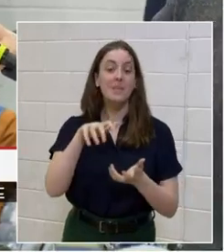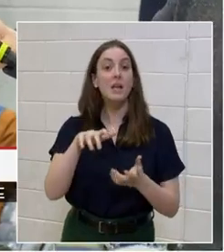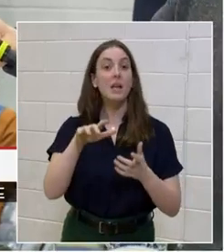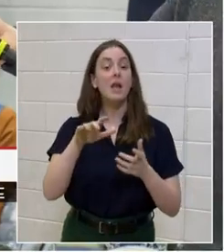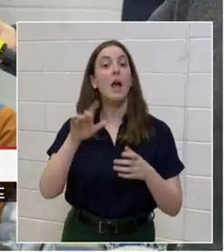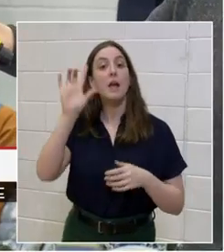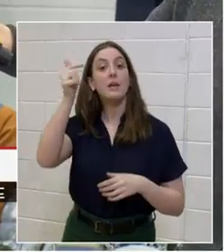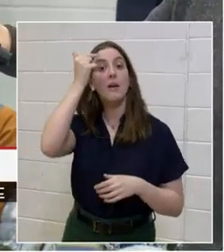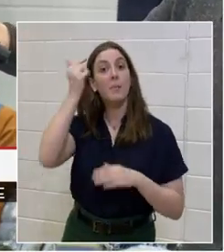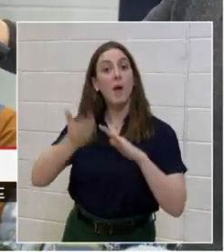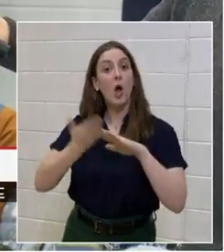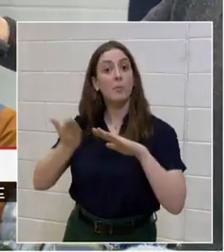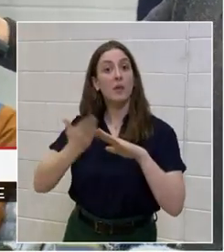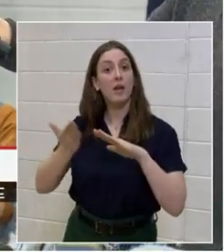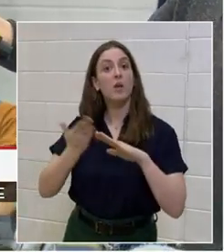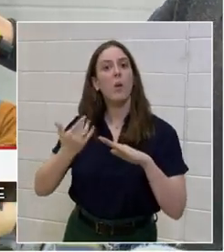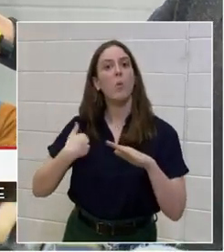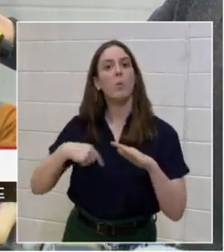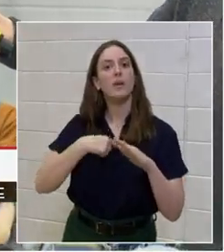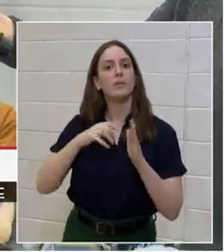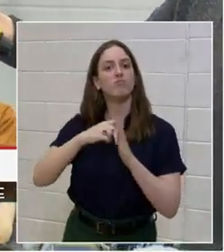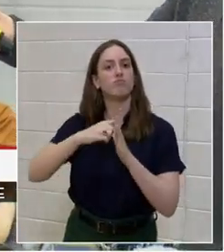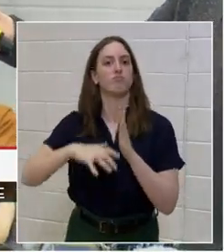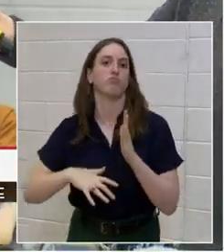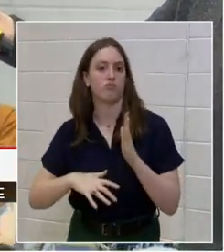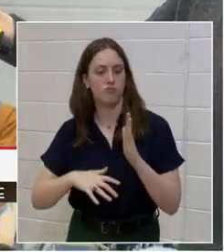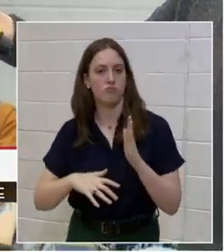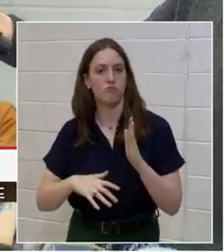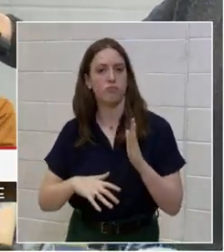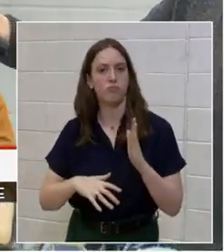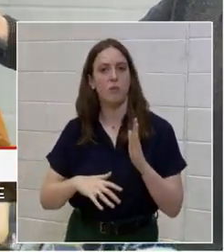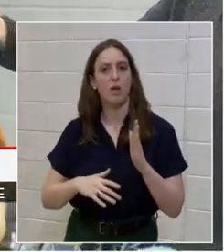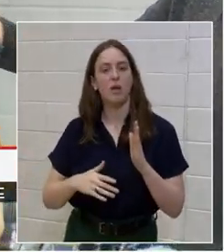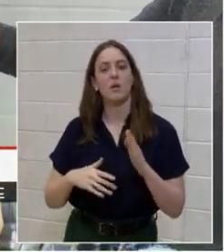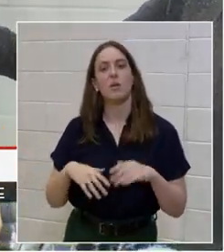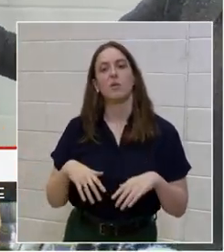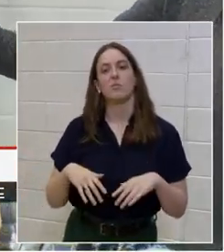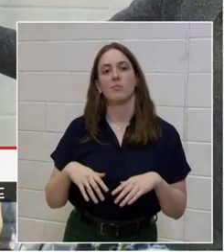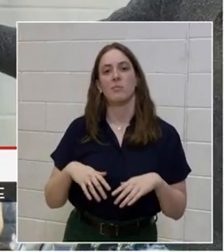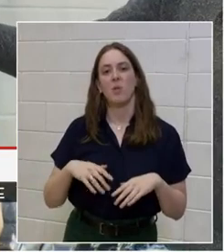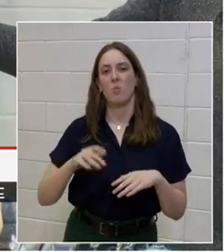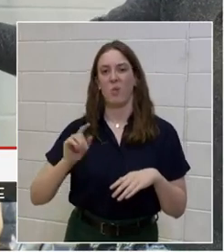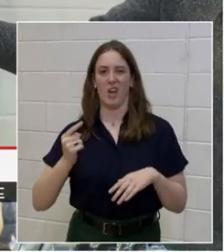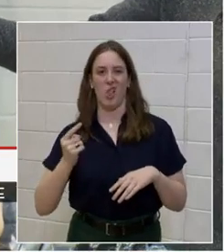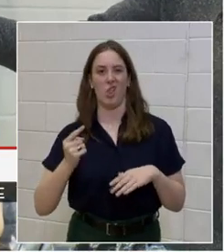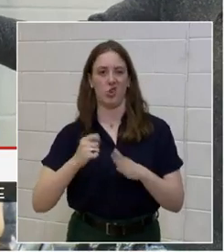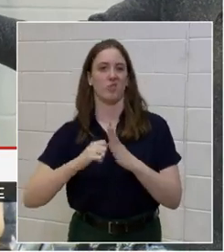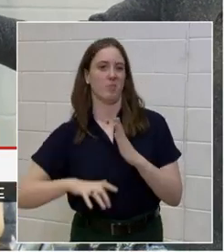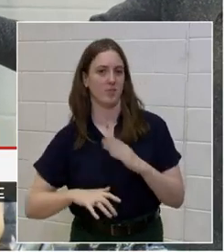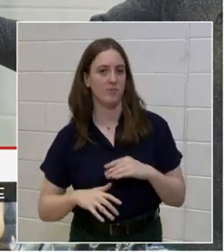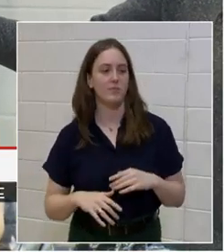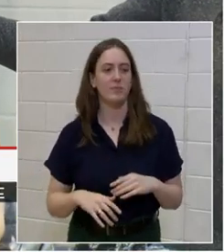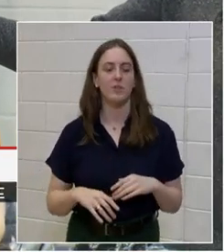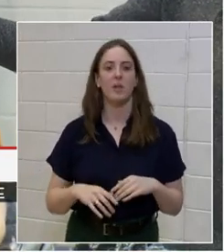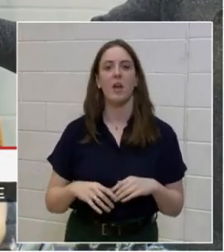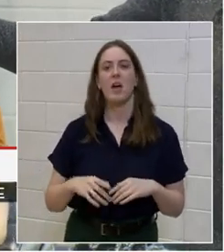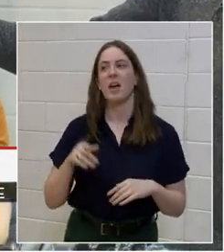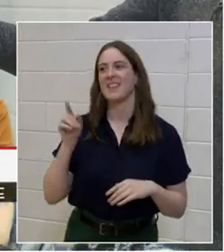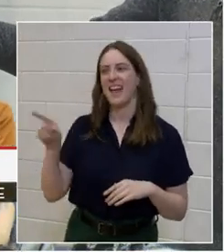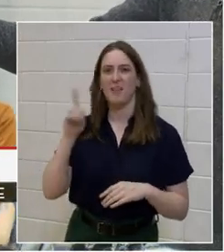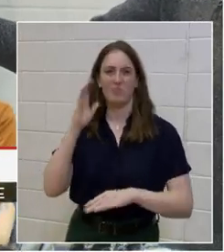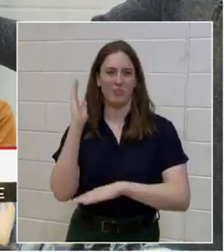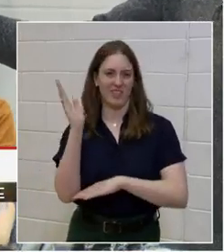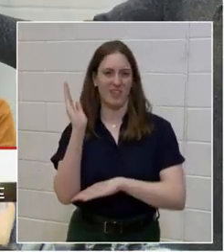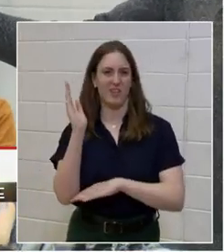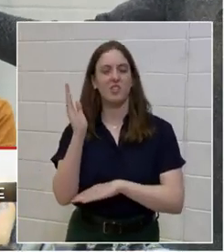Government operations, we took down. We took down 1 point from government operations just on the presentation that he had.